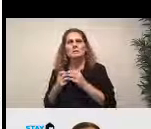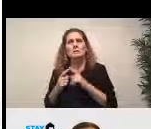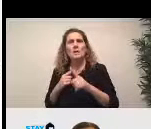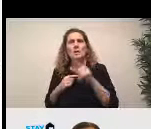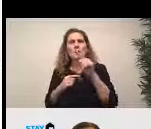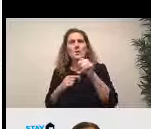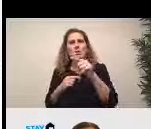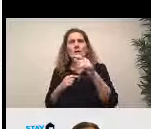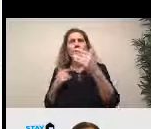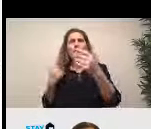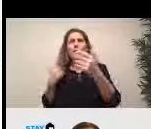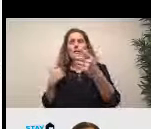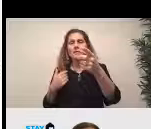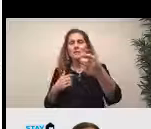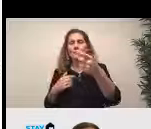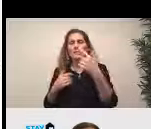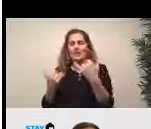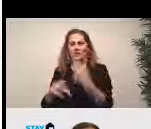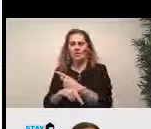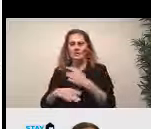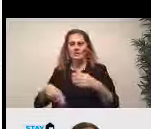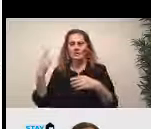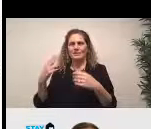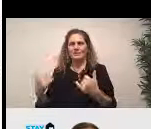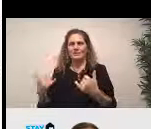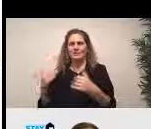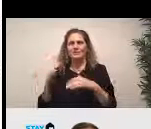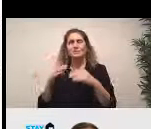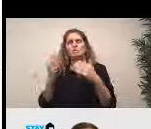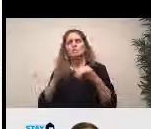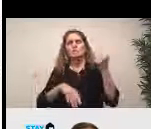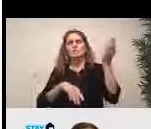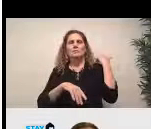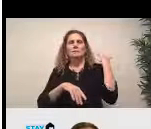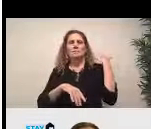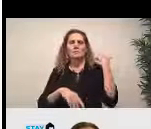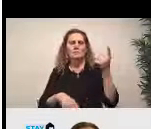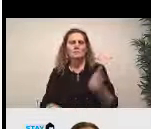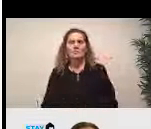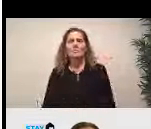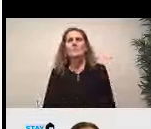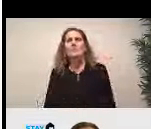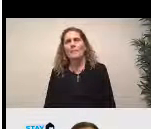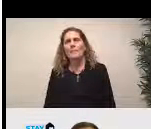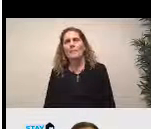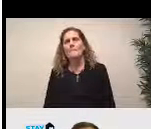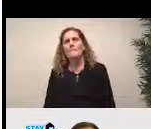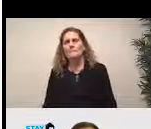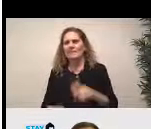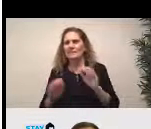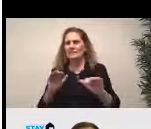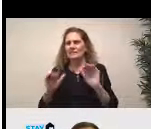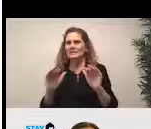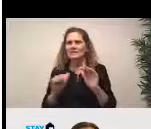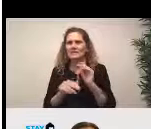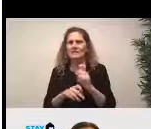continue to do the things we need to do to drive down disease, to really prevent those in our most vulnerable populations